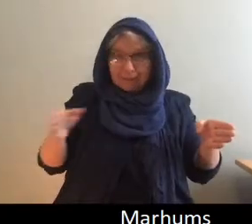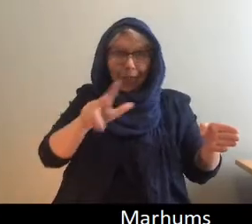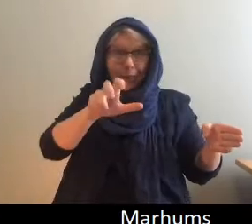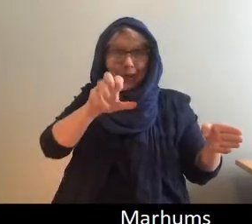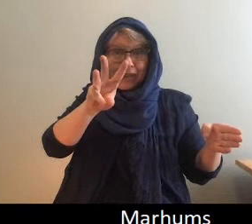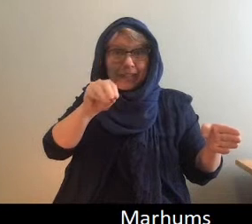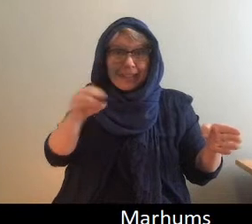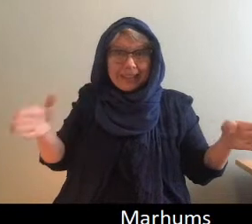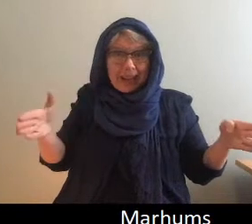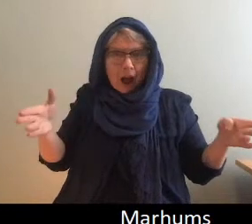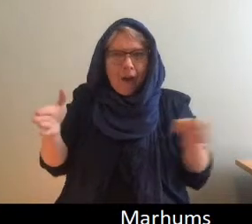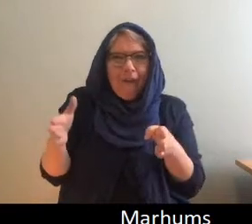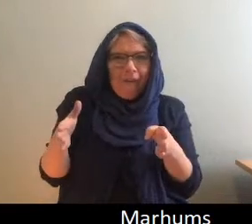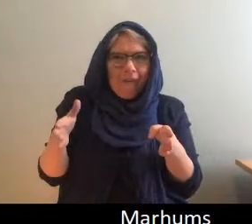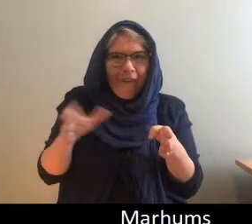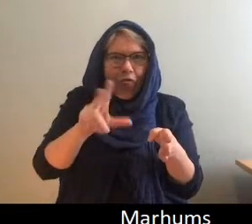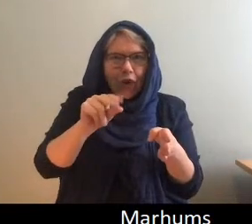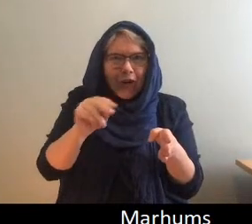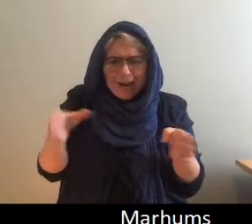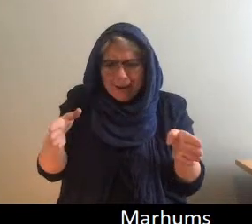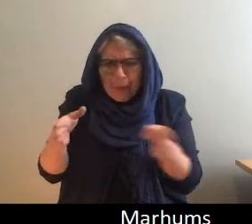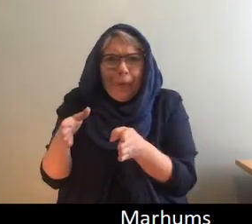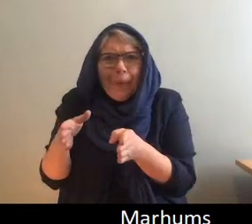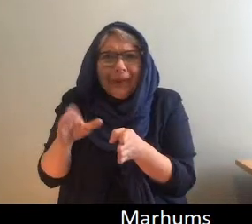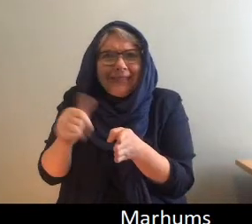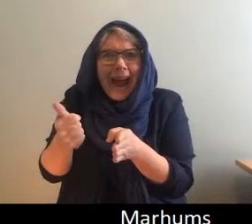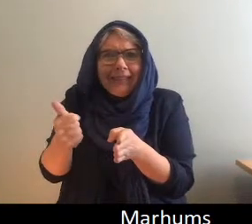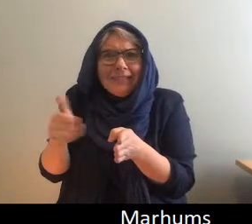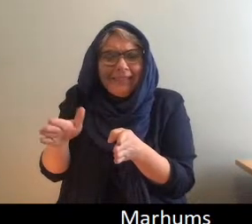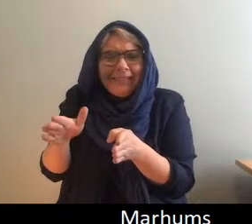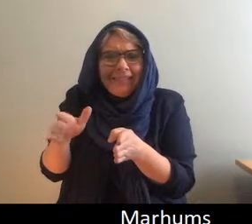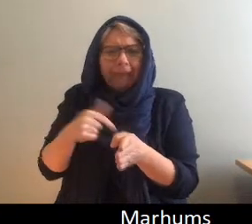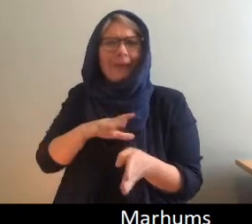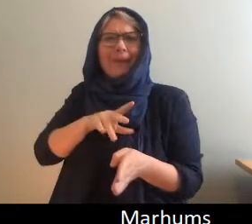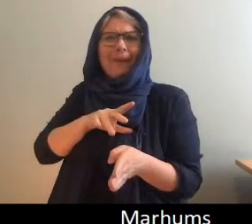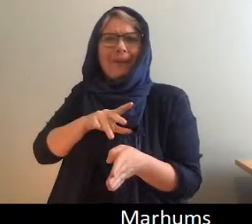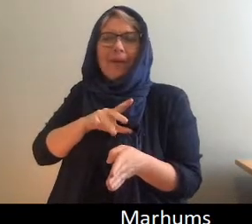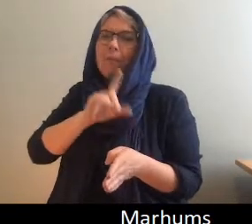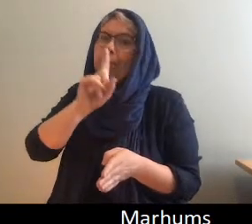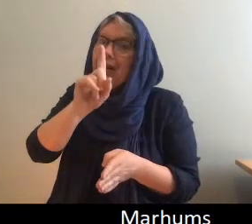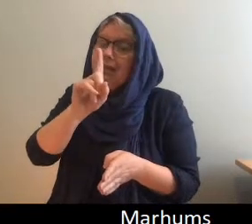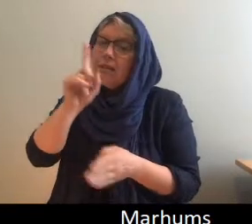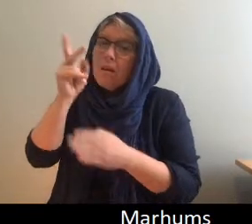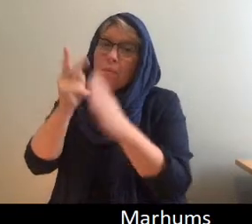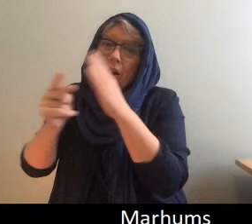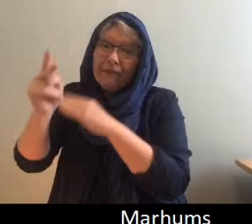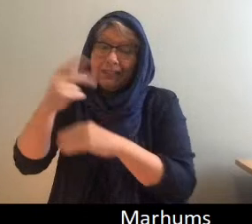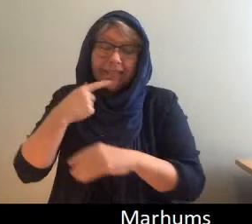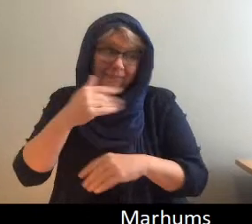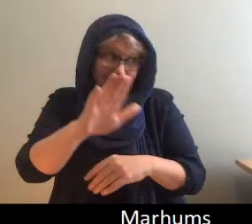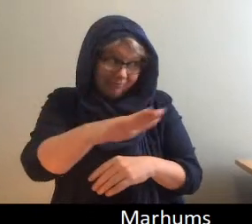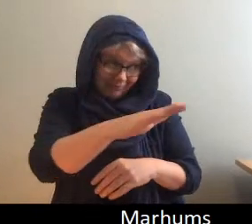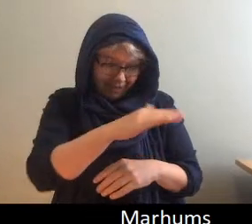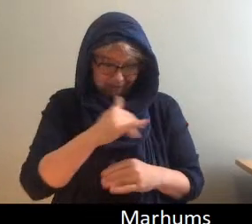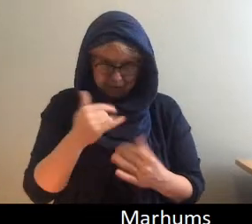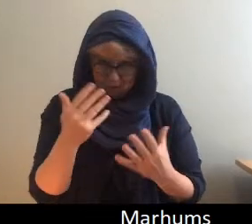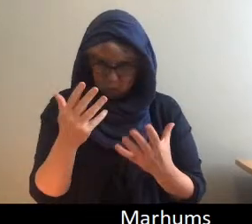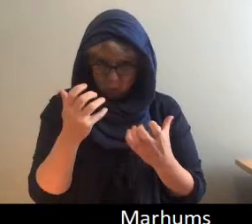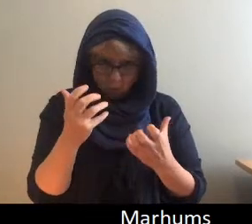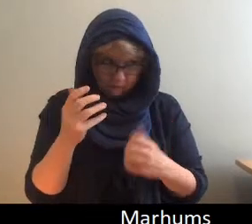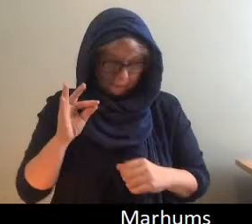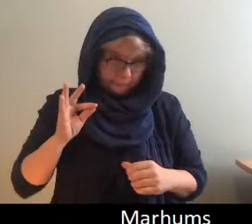odd nights of Holy Ramadan. The last 10 odd nights of Holy Ramadan. That means it can be the 19th, the